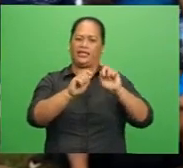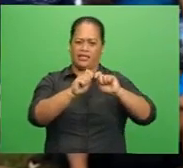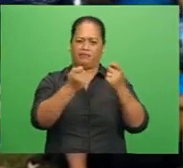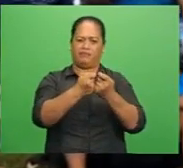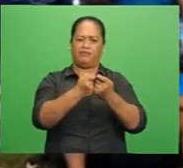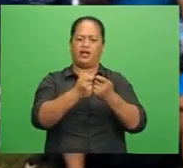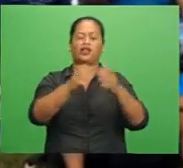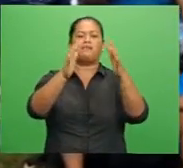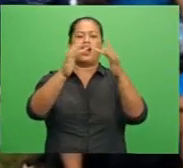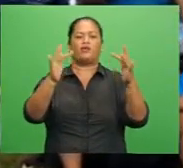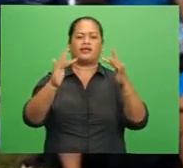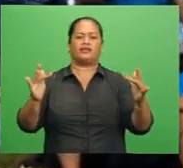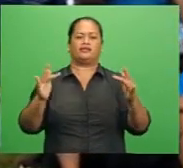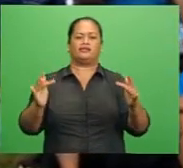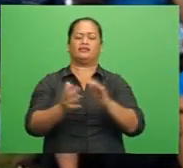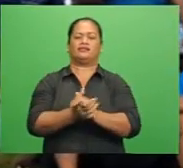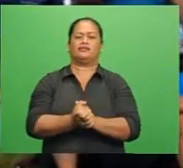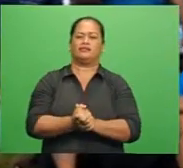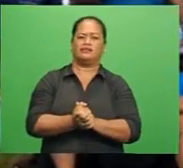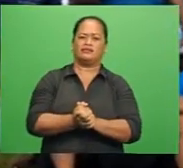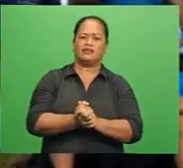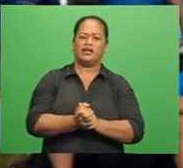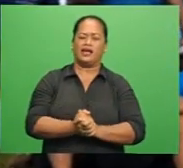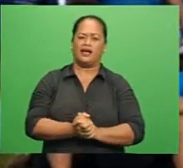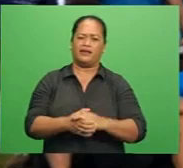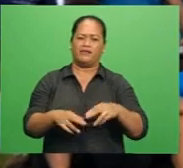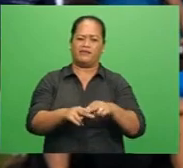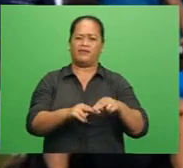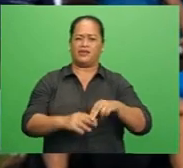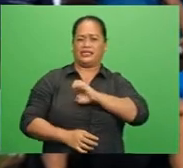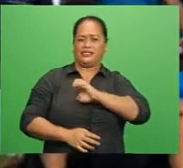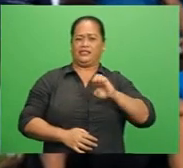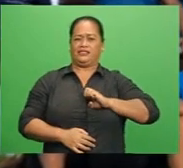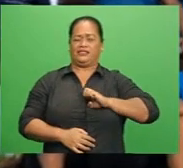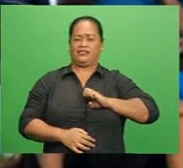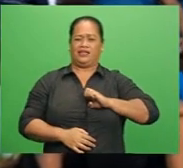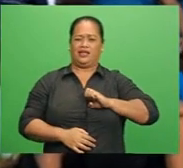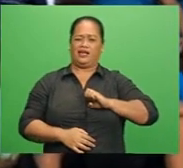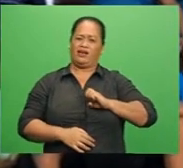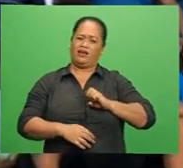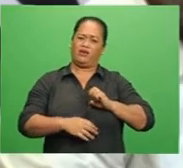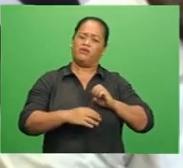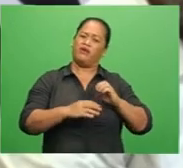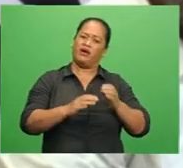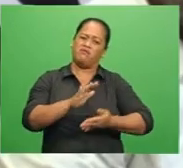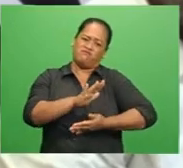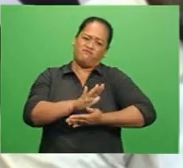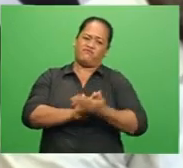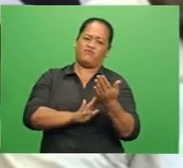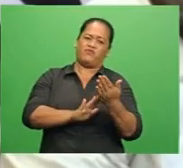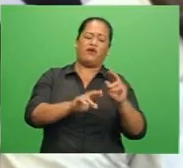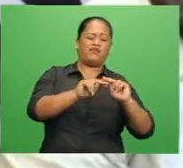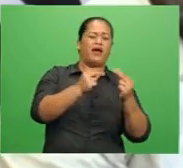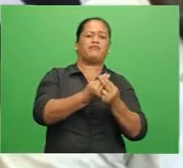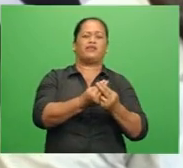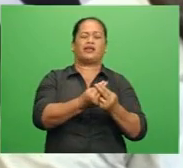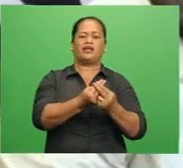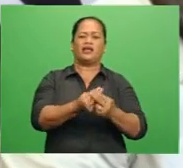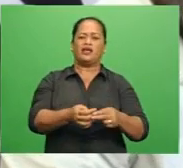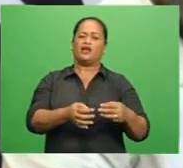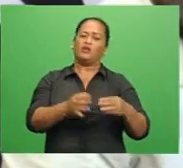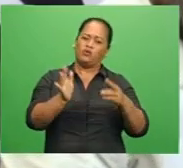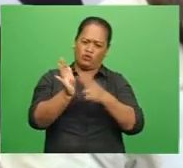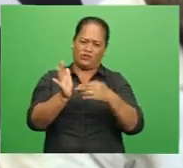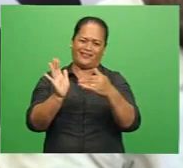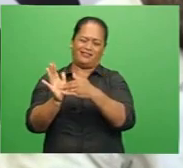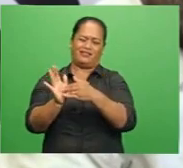Chief Executive John O'Connor says Baber has gone with his family to Wales and will return next week. Baber will